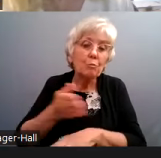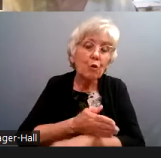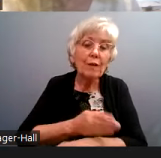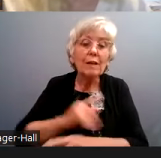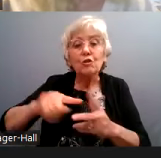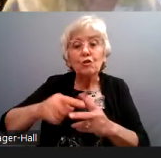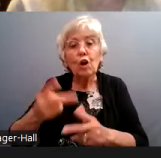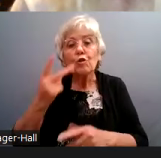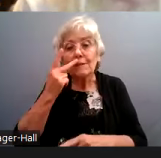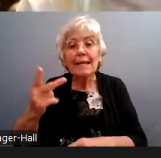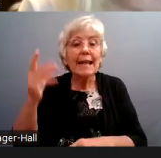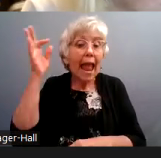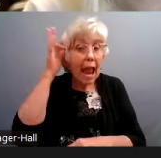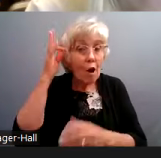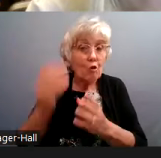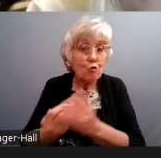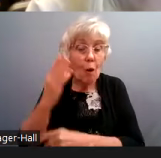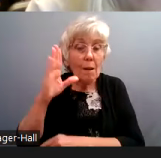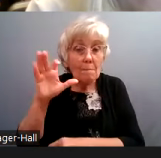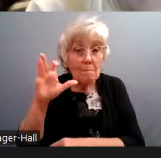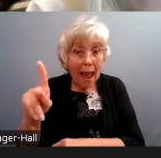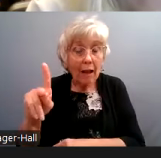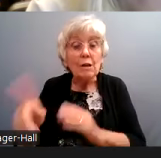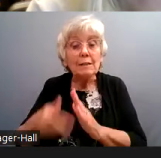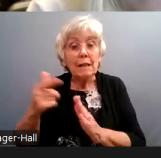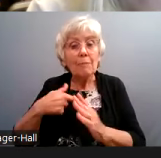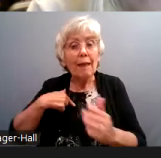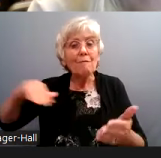Or do we have new lesions? Sometimes,